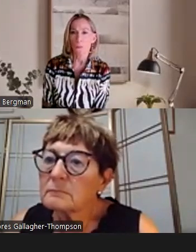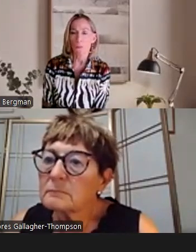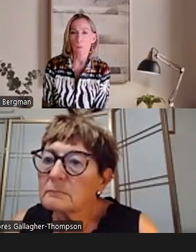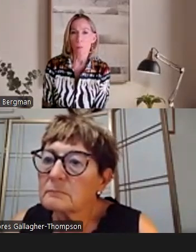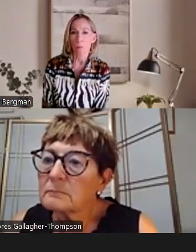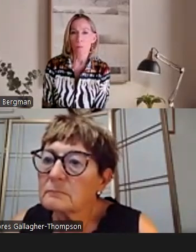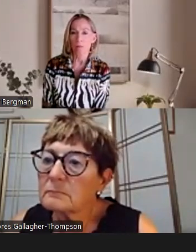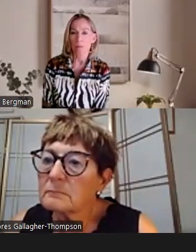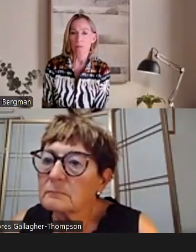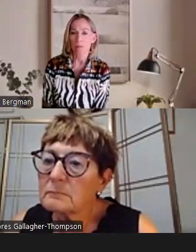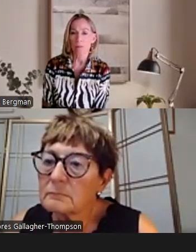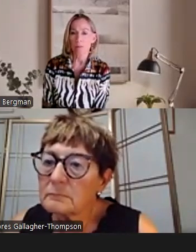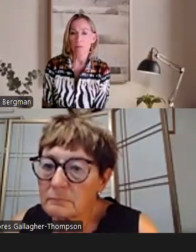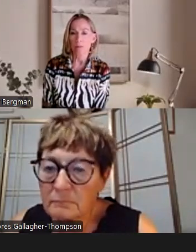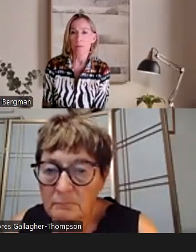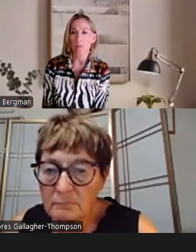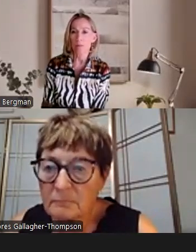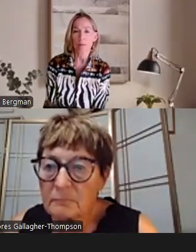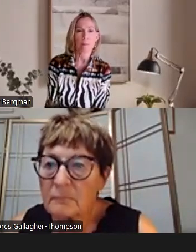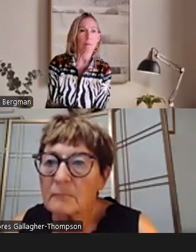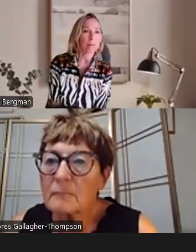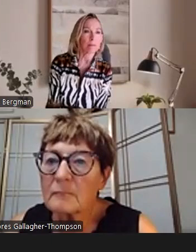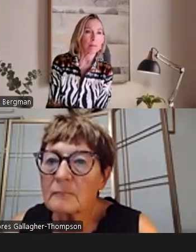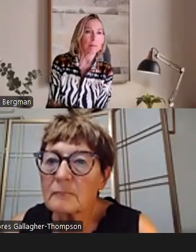For some reason my thing is not showing.